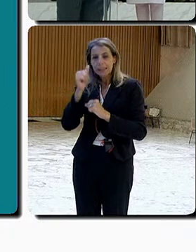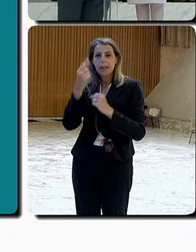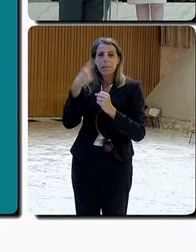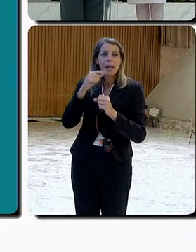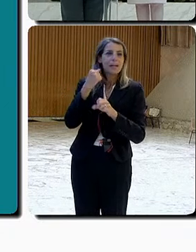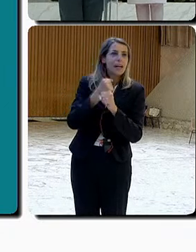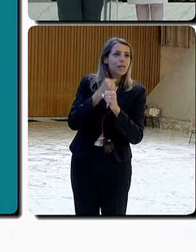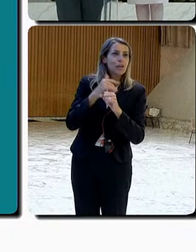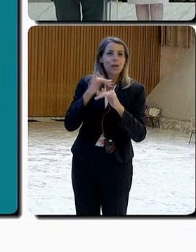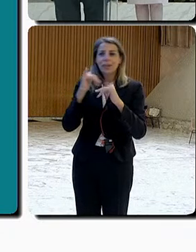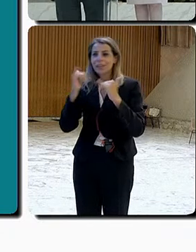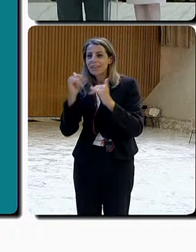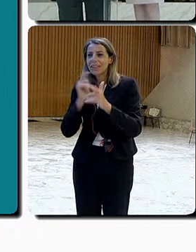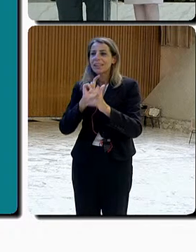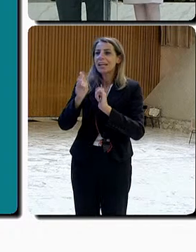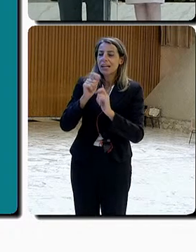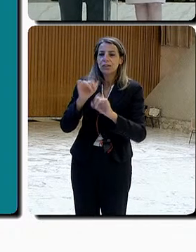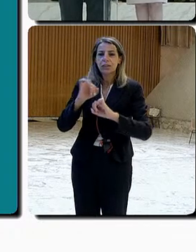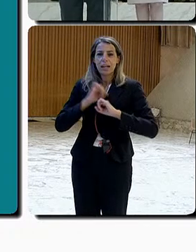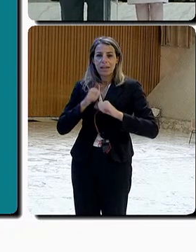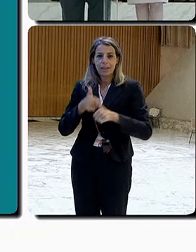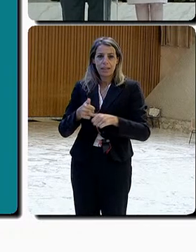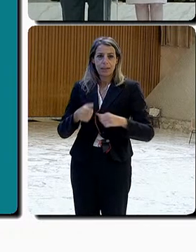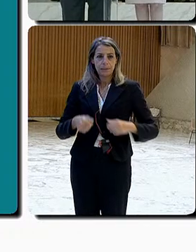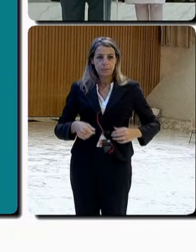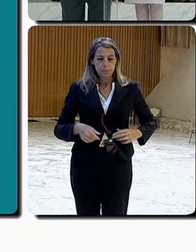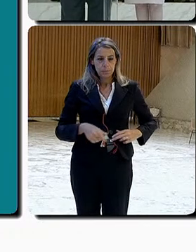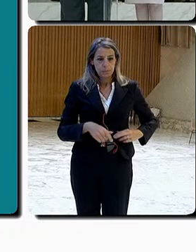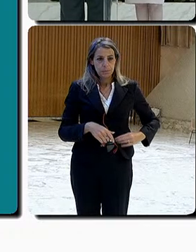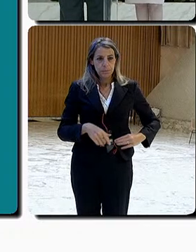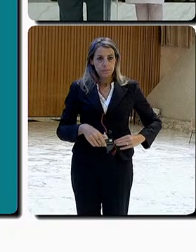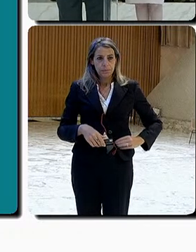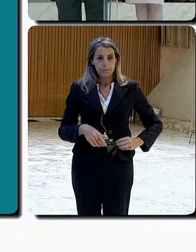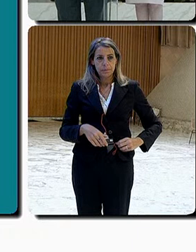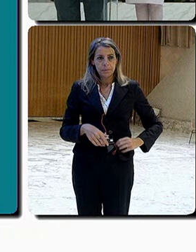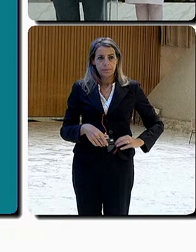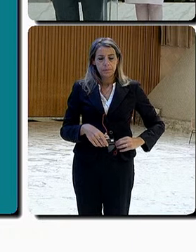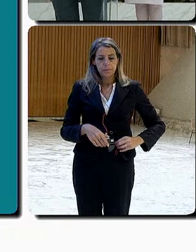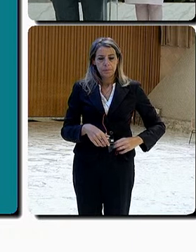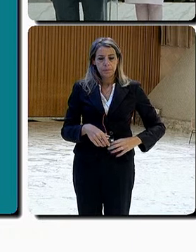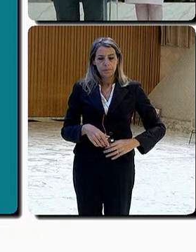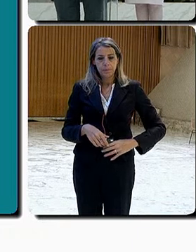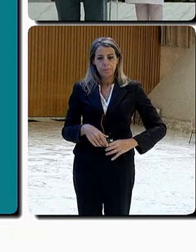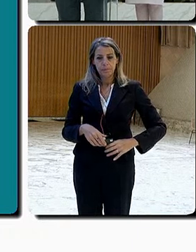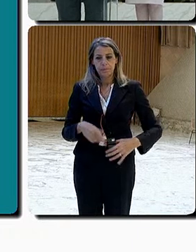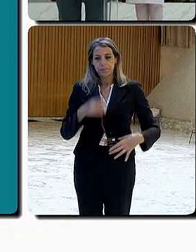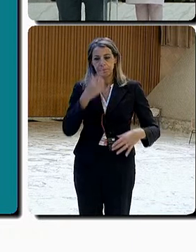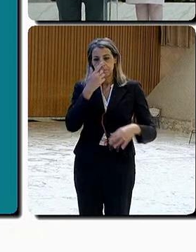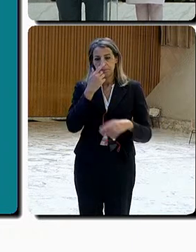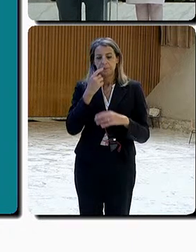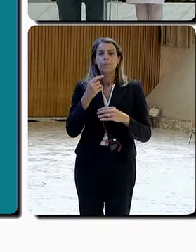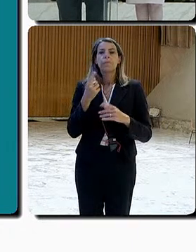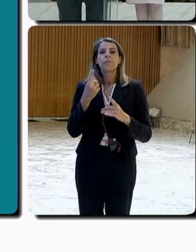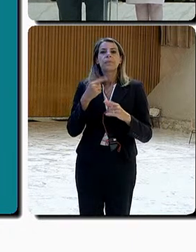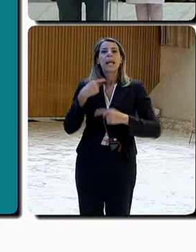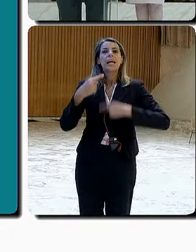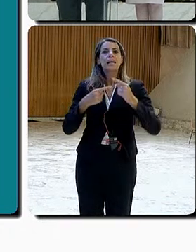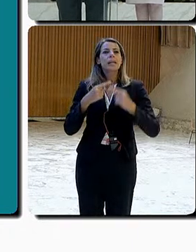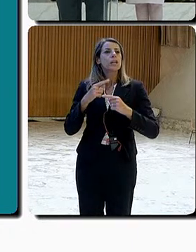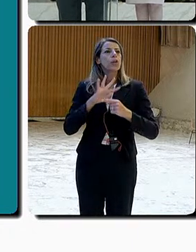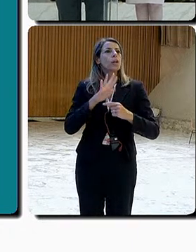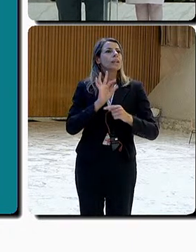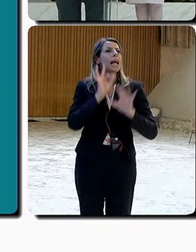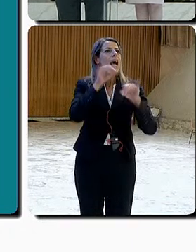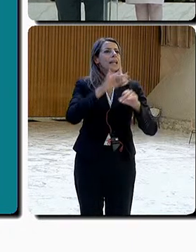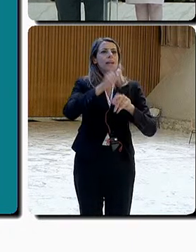relationships, and faith. And the rite of reaching out helps families live the royal mission of baptism. To reign with Christ is to serve with him.